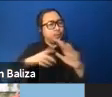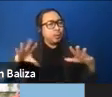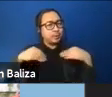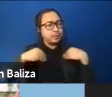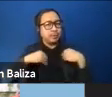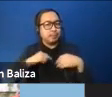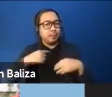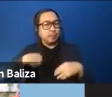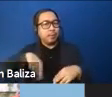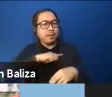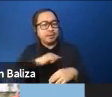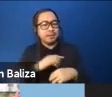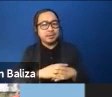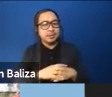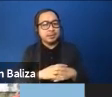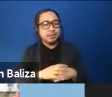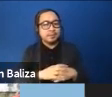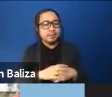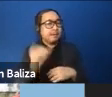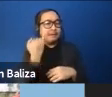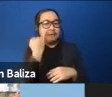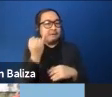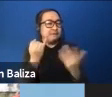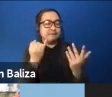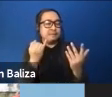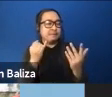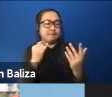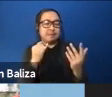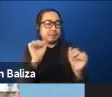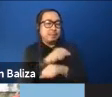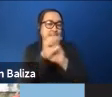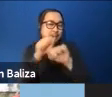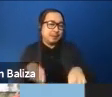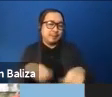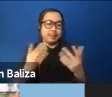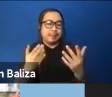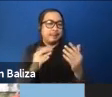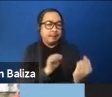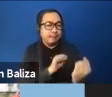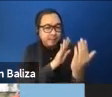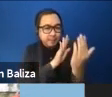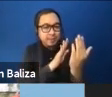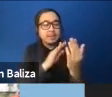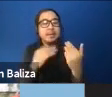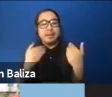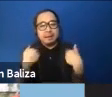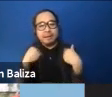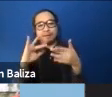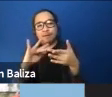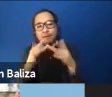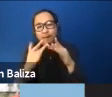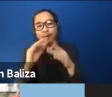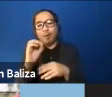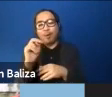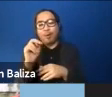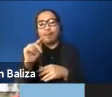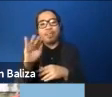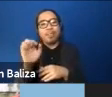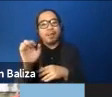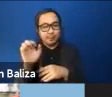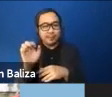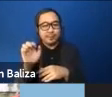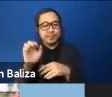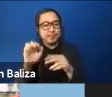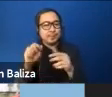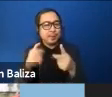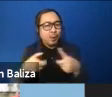When we cannot do the physical things, we do the online rainbow family as well. However, we see other